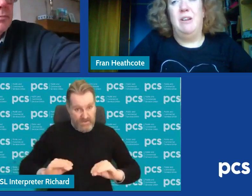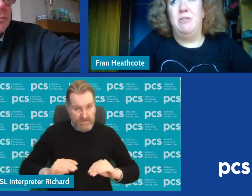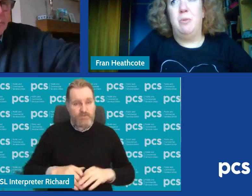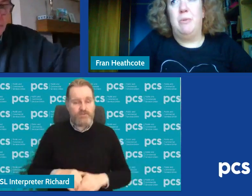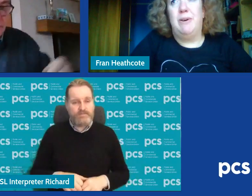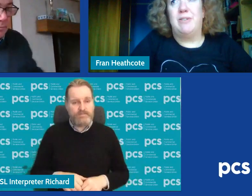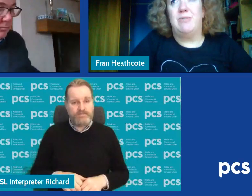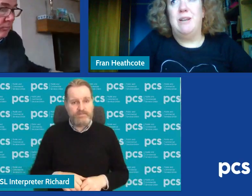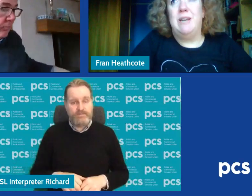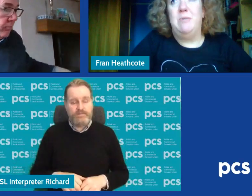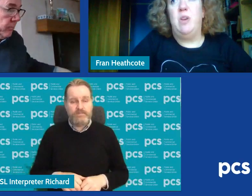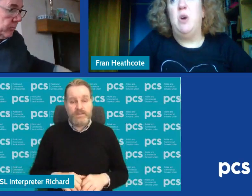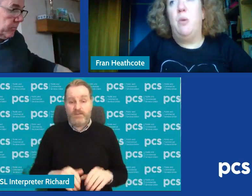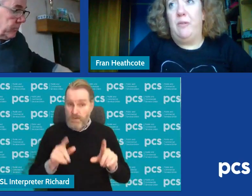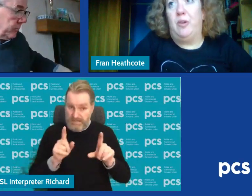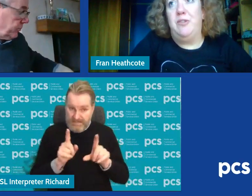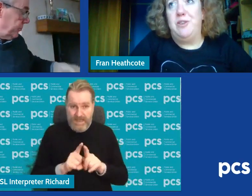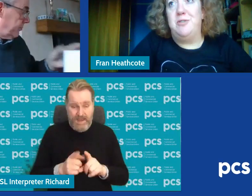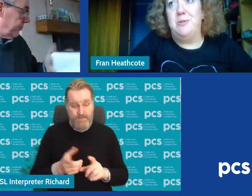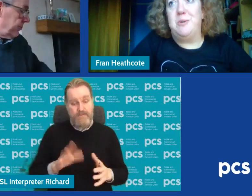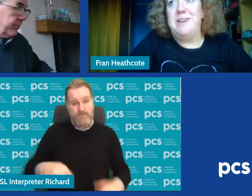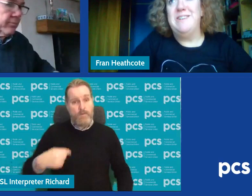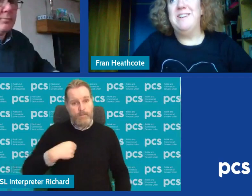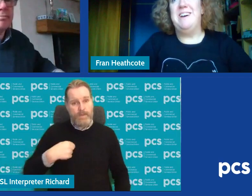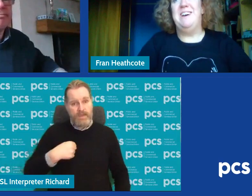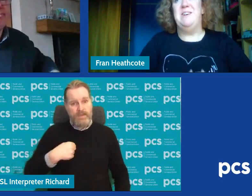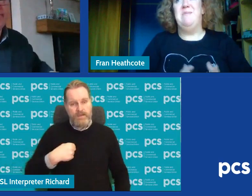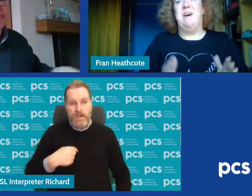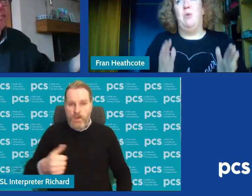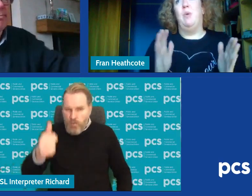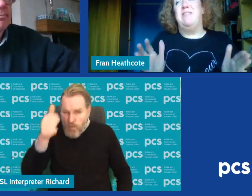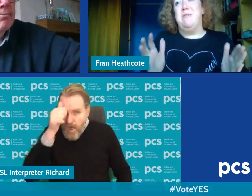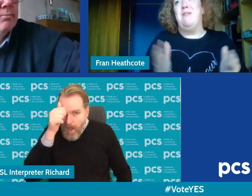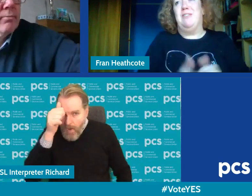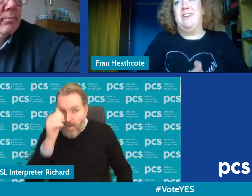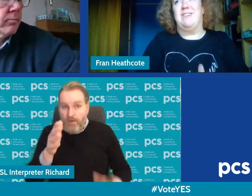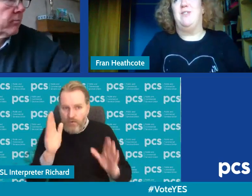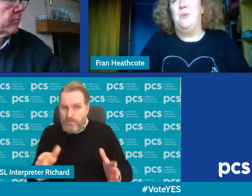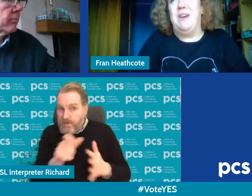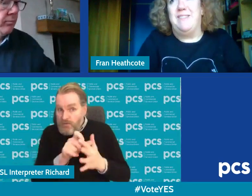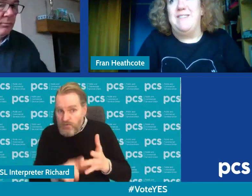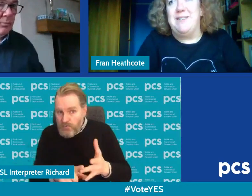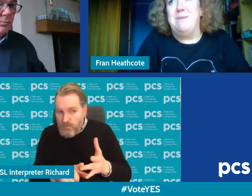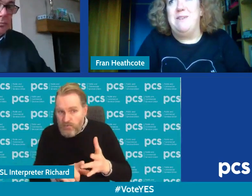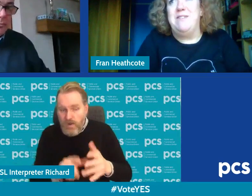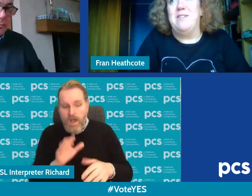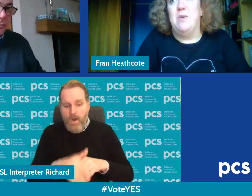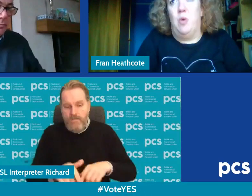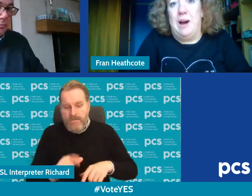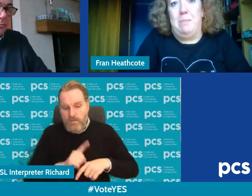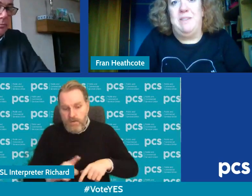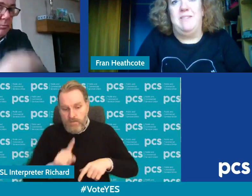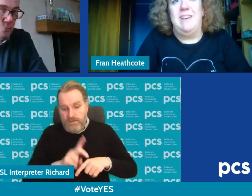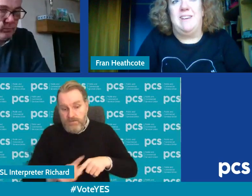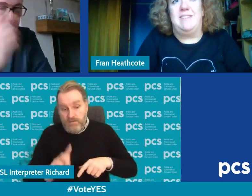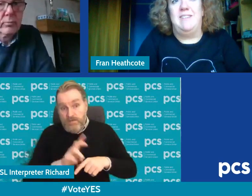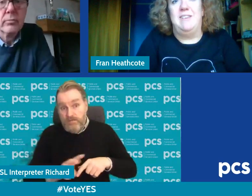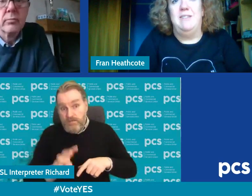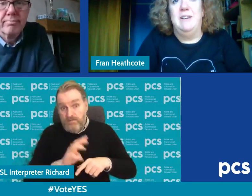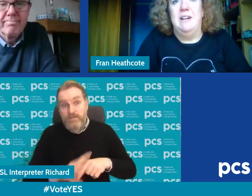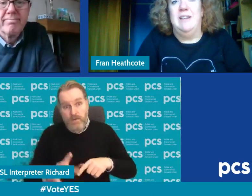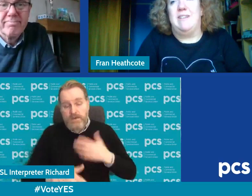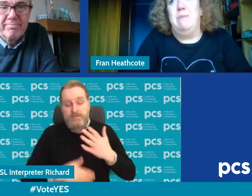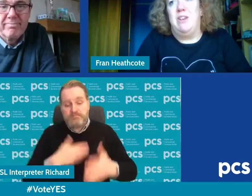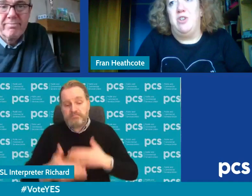Mark's closing remarks, really, we know what we've got to do, don't we? And what we do over the next few weeks determines what happens next.